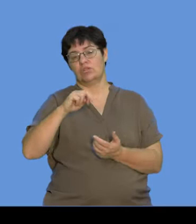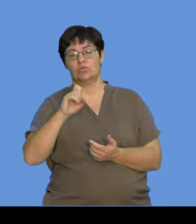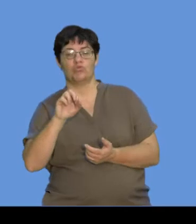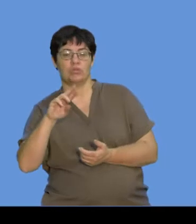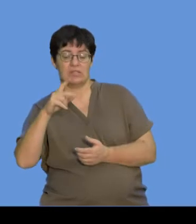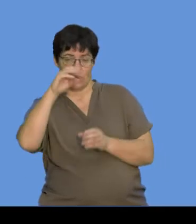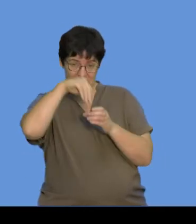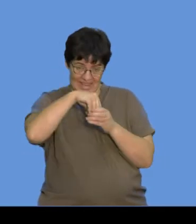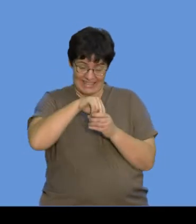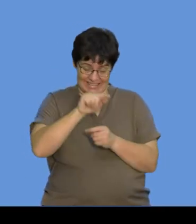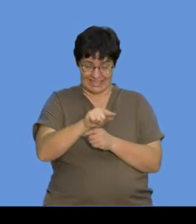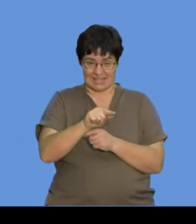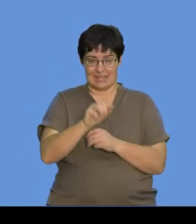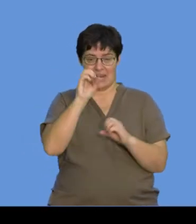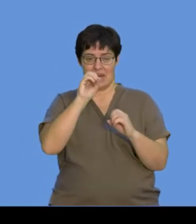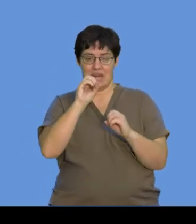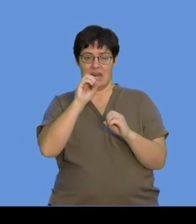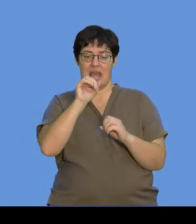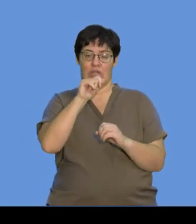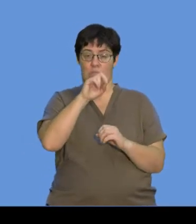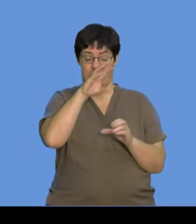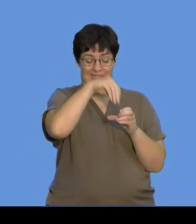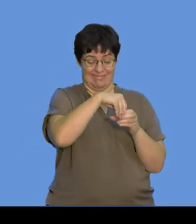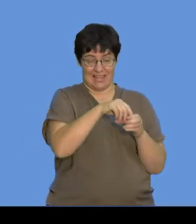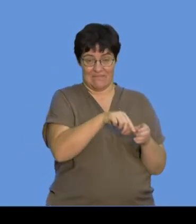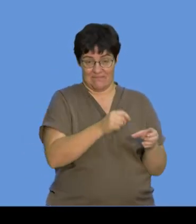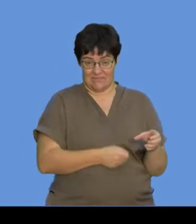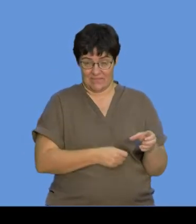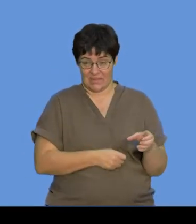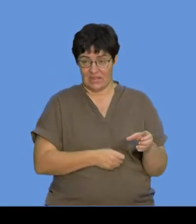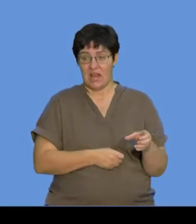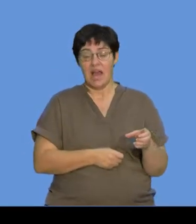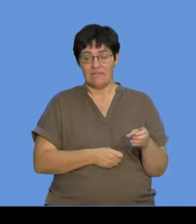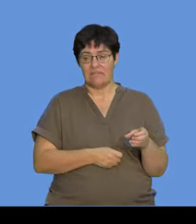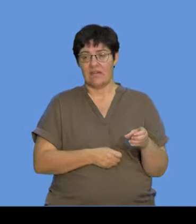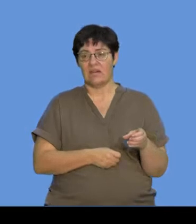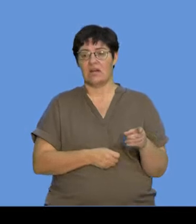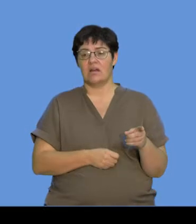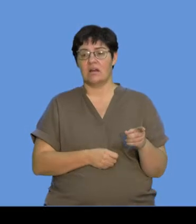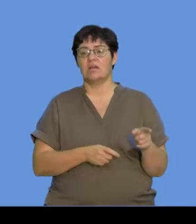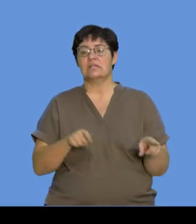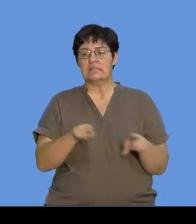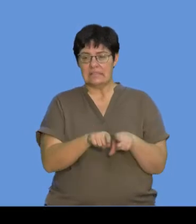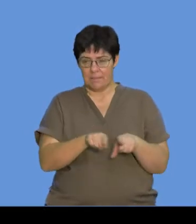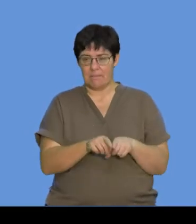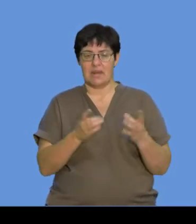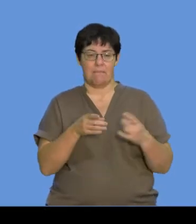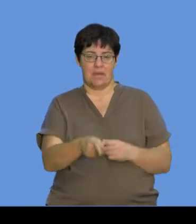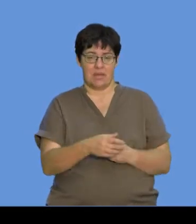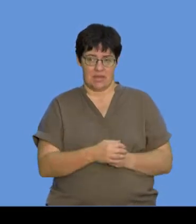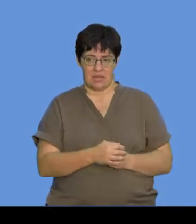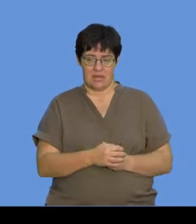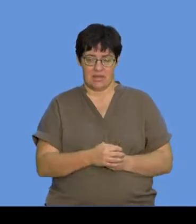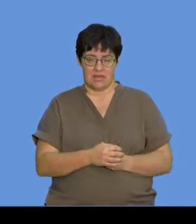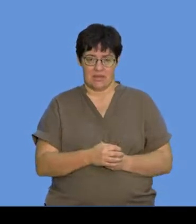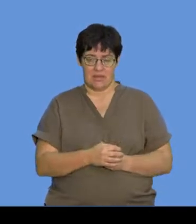neutrons in the nucleus of that atom. So if we talk of elements, they must have the same number of protons.